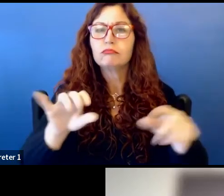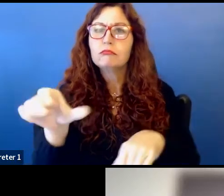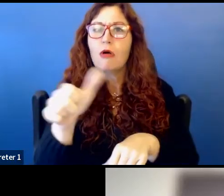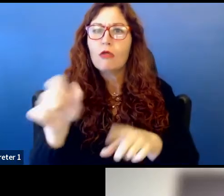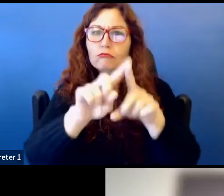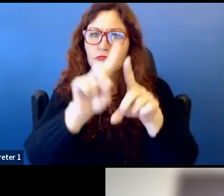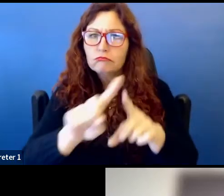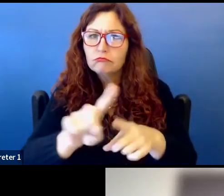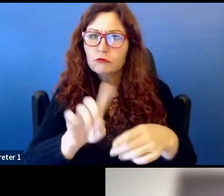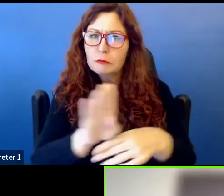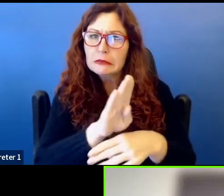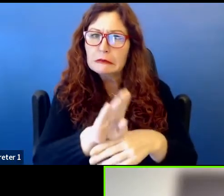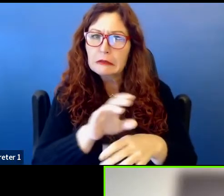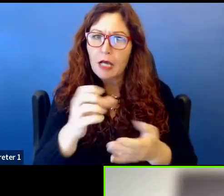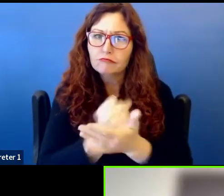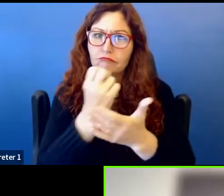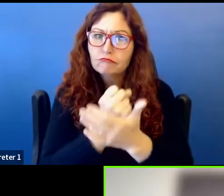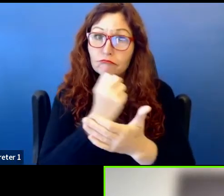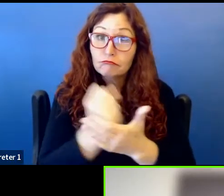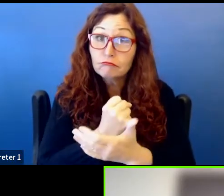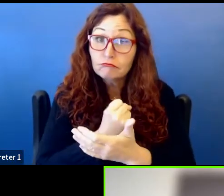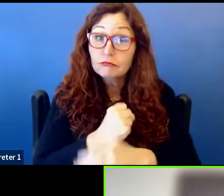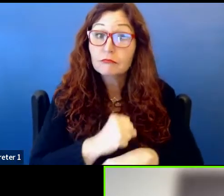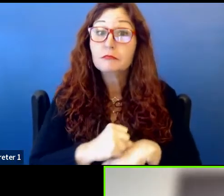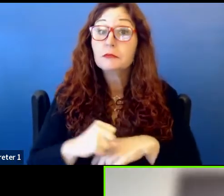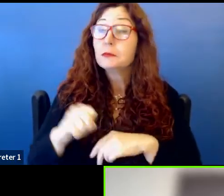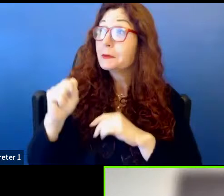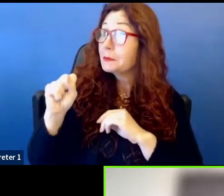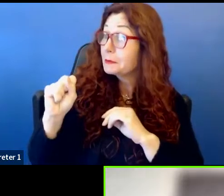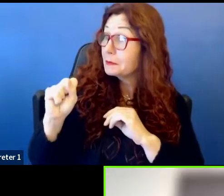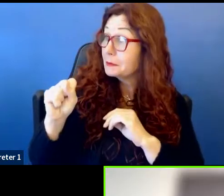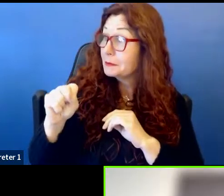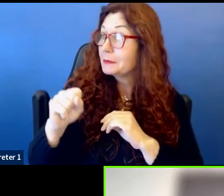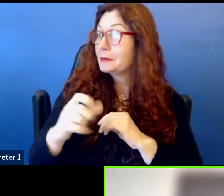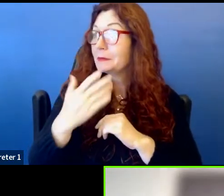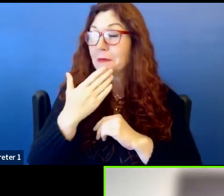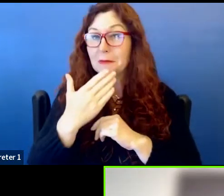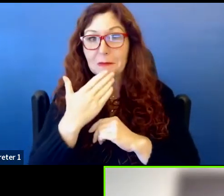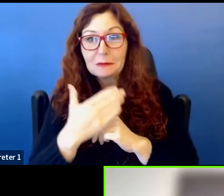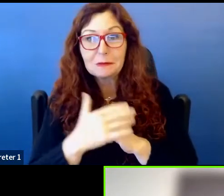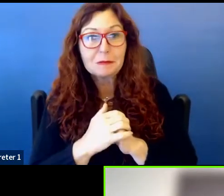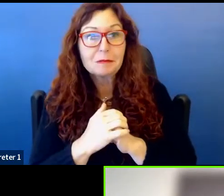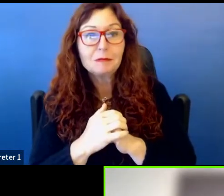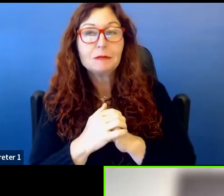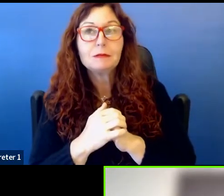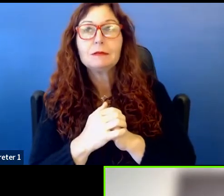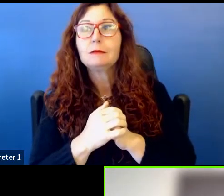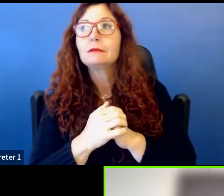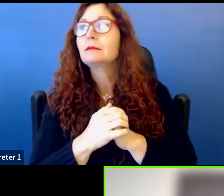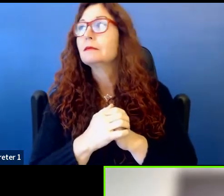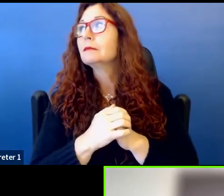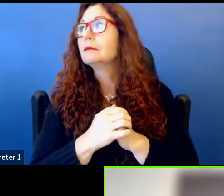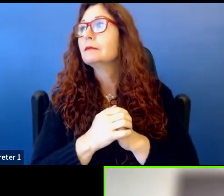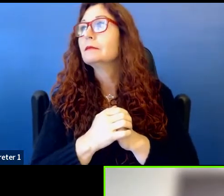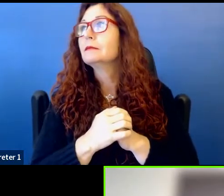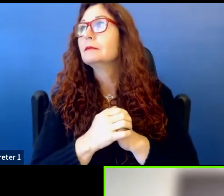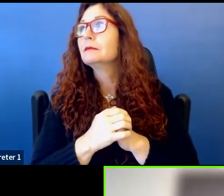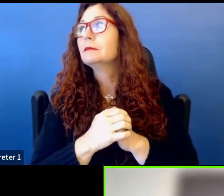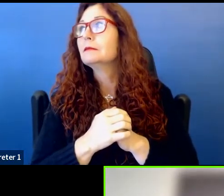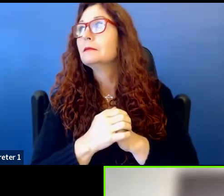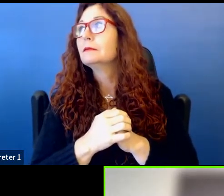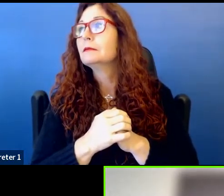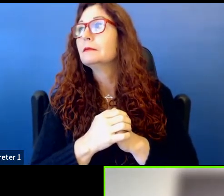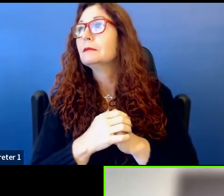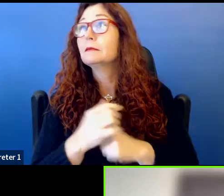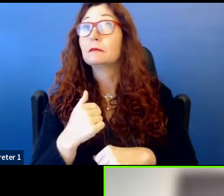country absolutely thank you for that question commissioner samuels um so actually our programs are they are